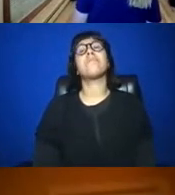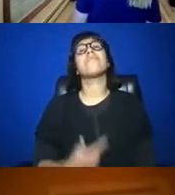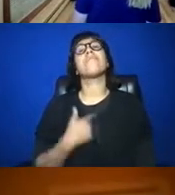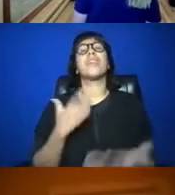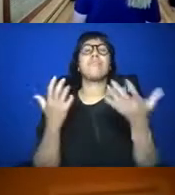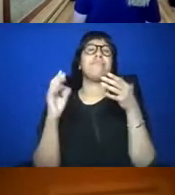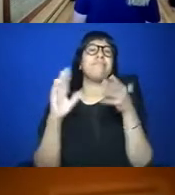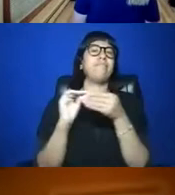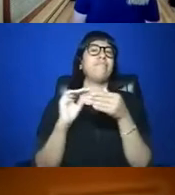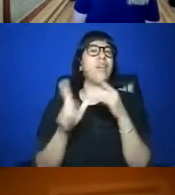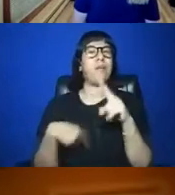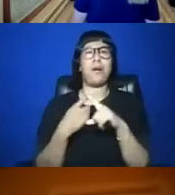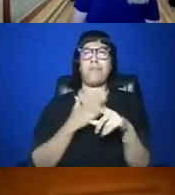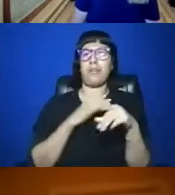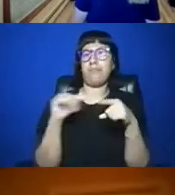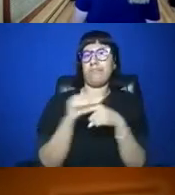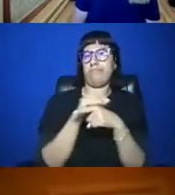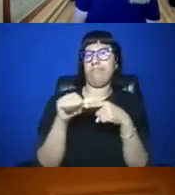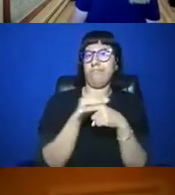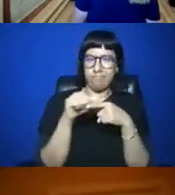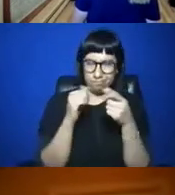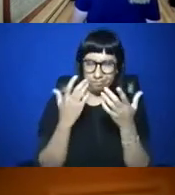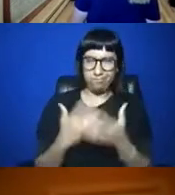practicing. So